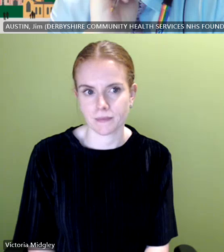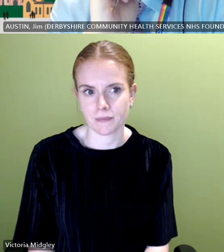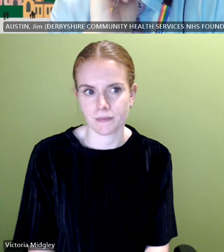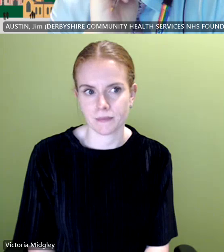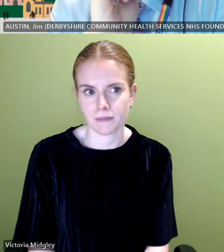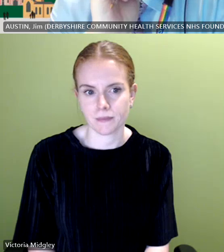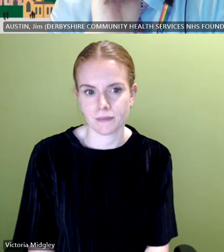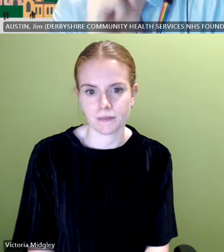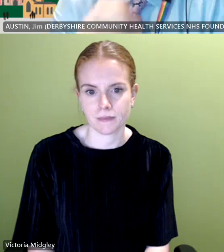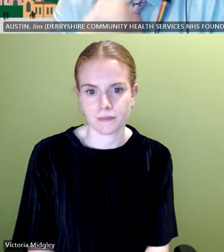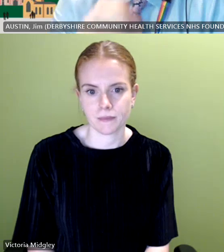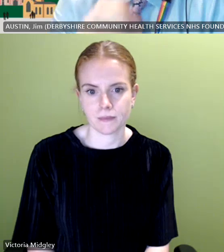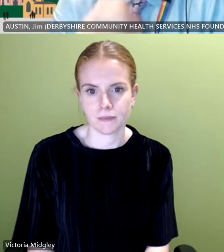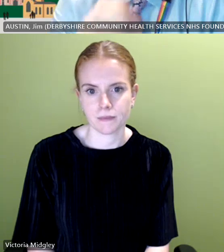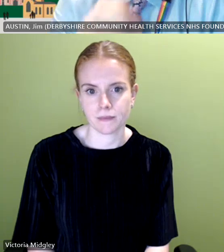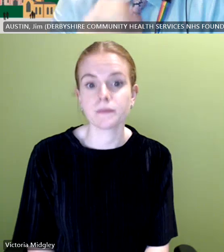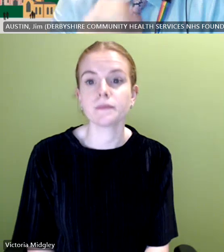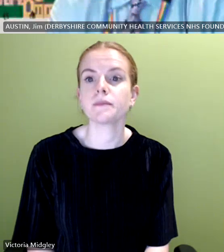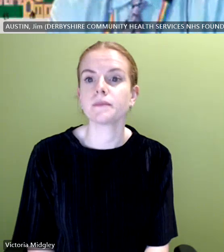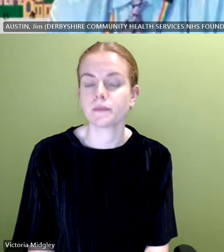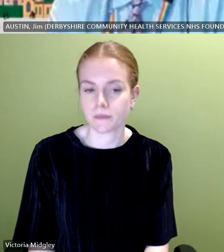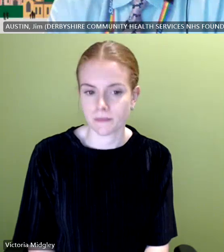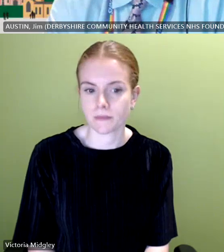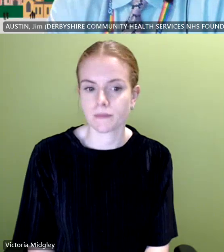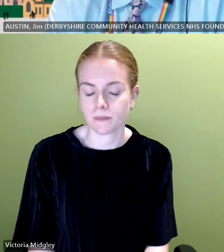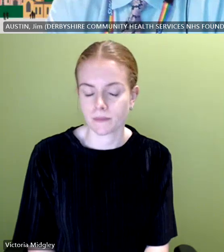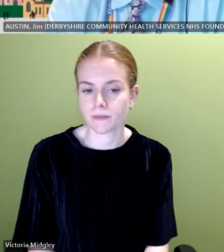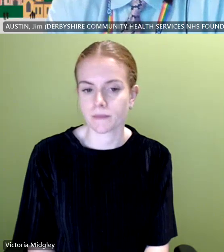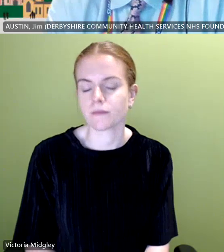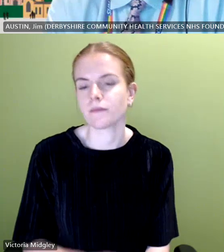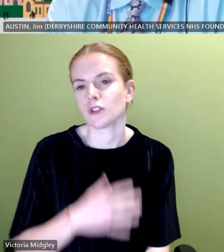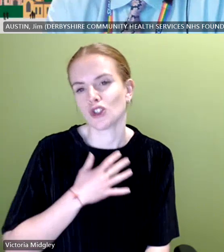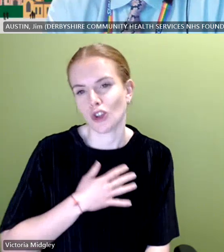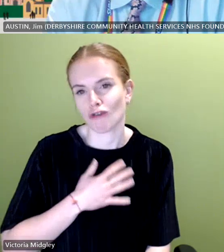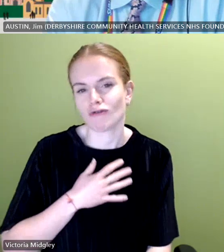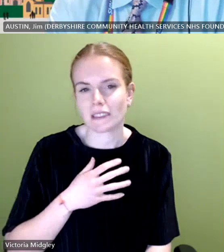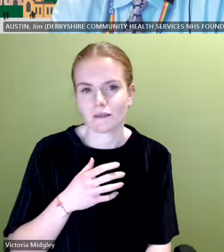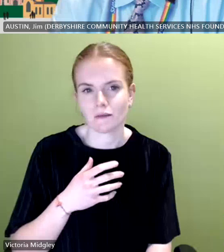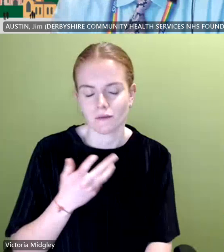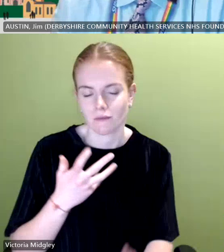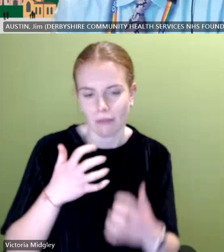And start from there again. Sorry, my Slido's playing up a little bit.